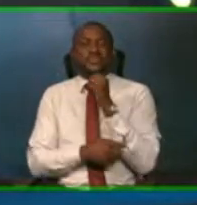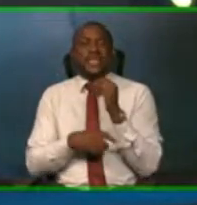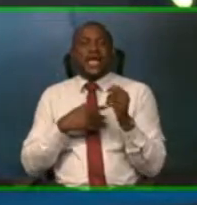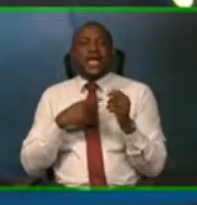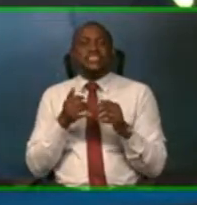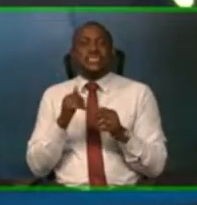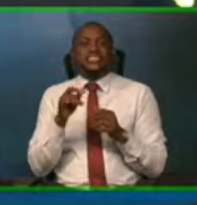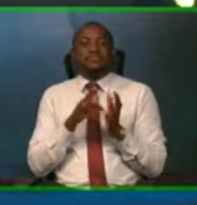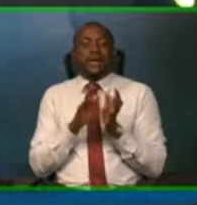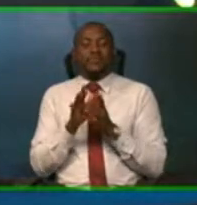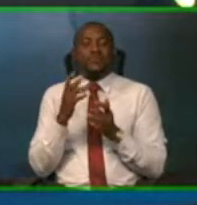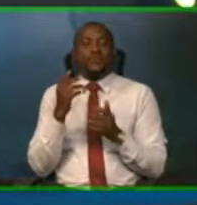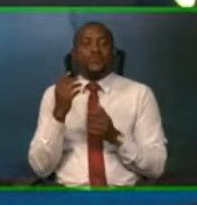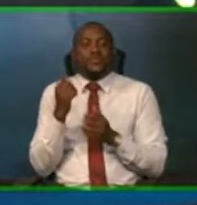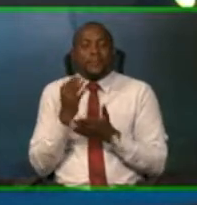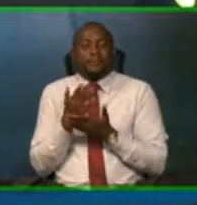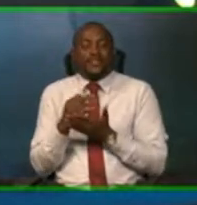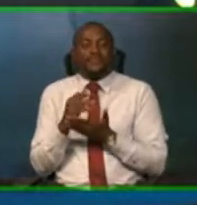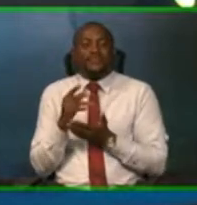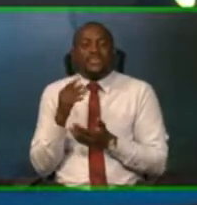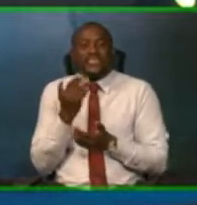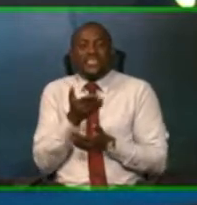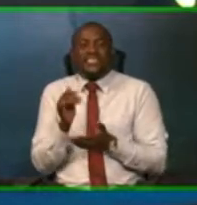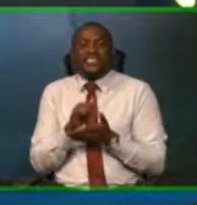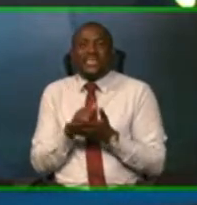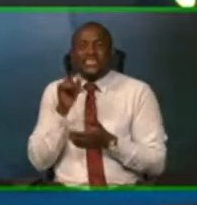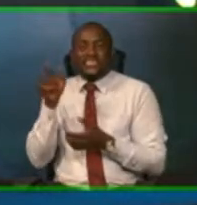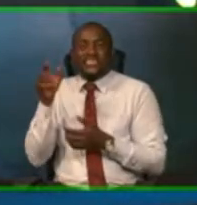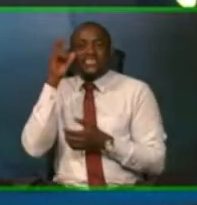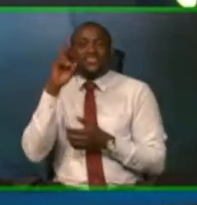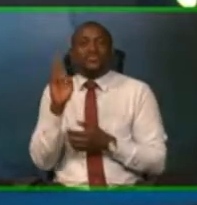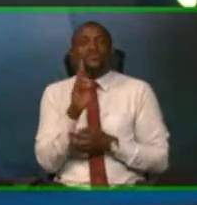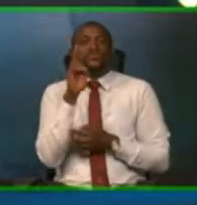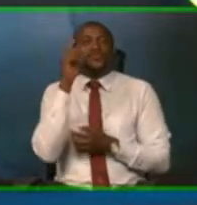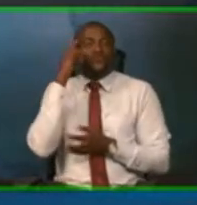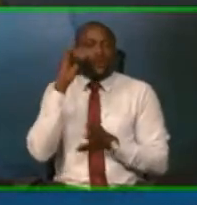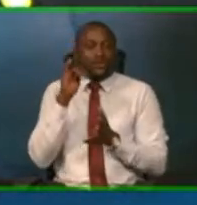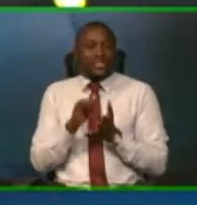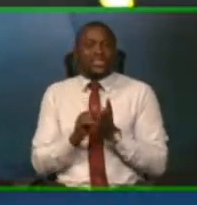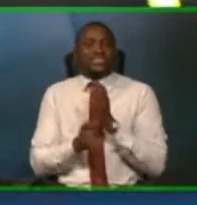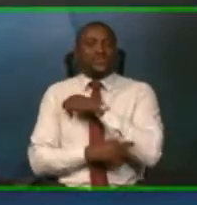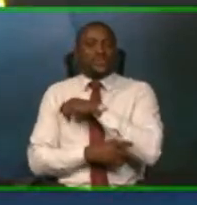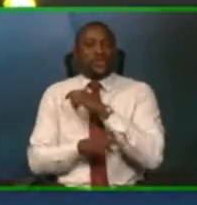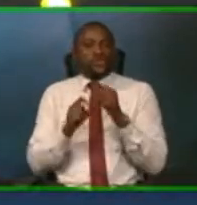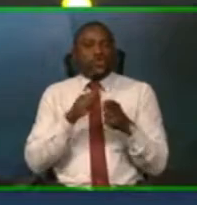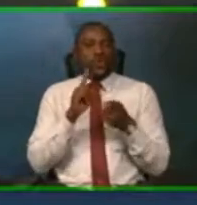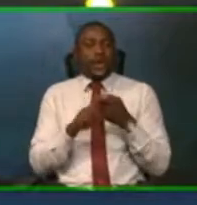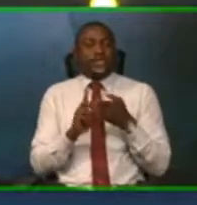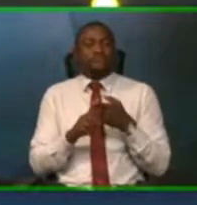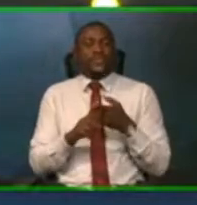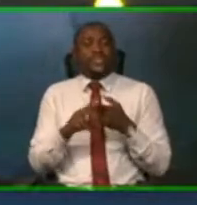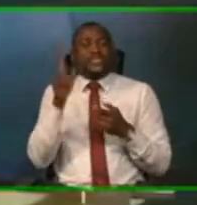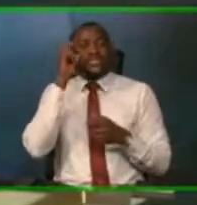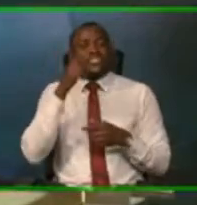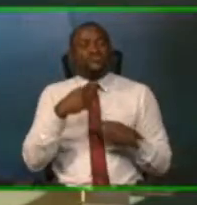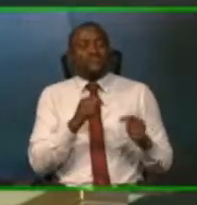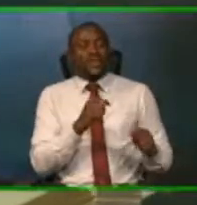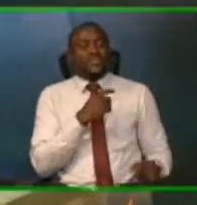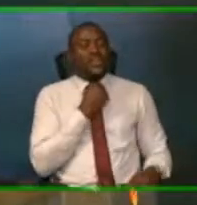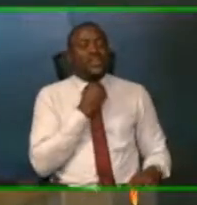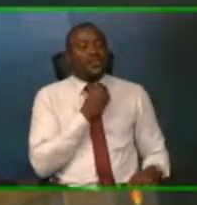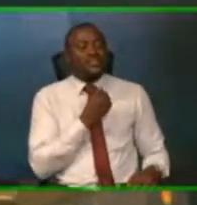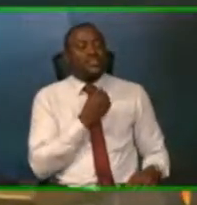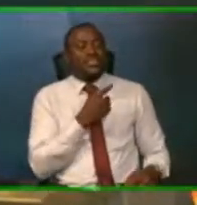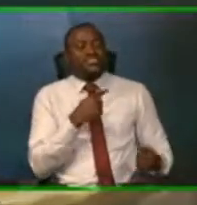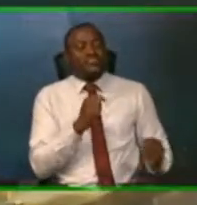was part of the tools that were used for that temptation. So when Satan tries lust, or he tries stealing, and